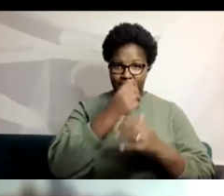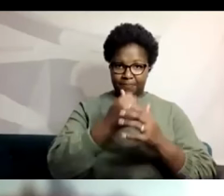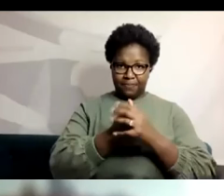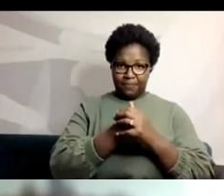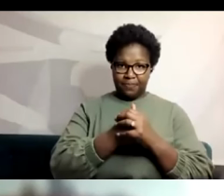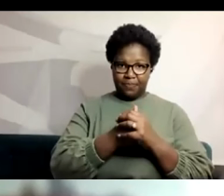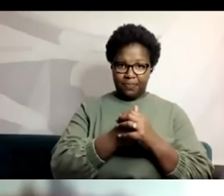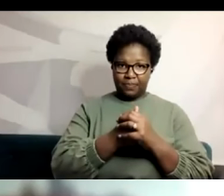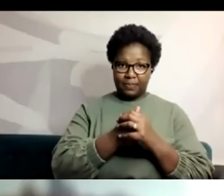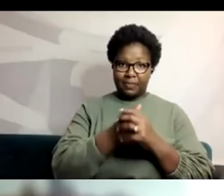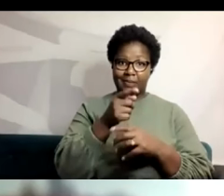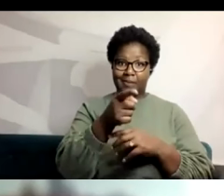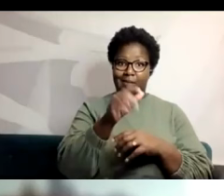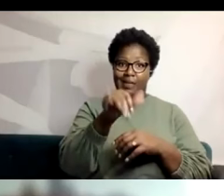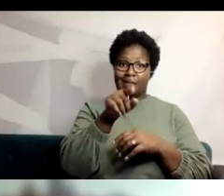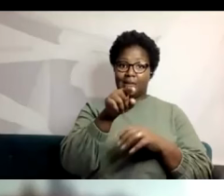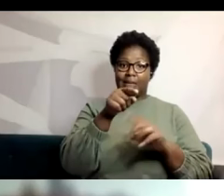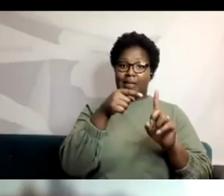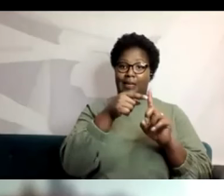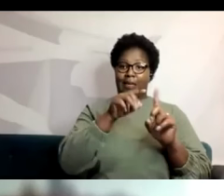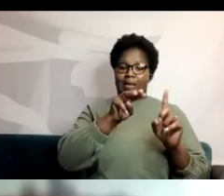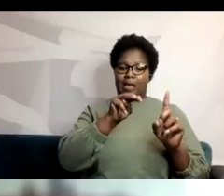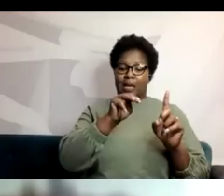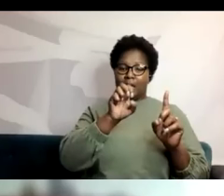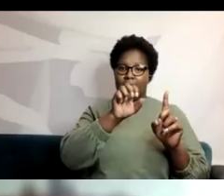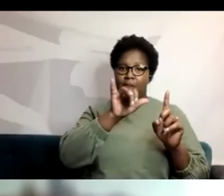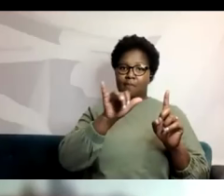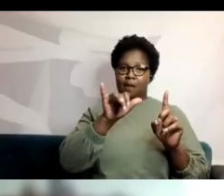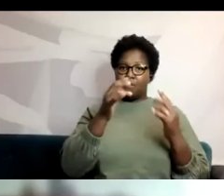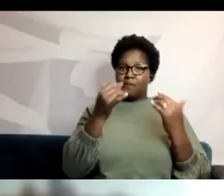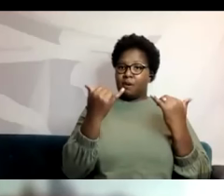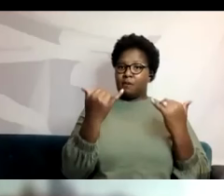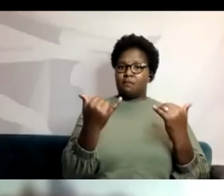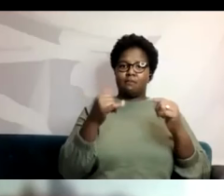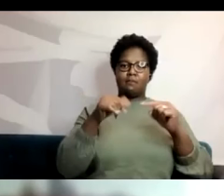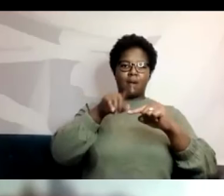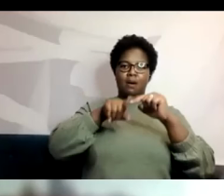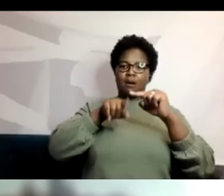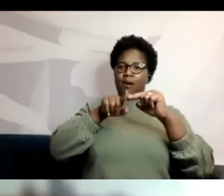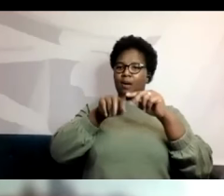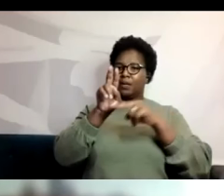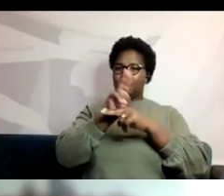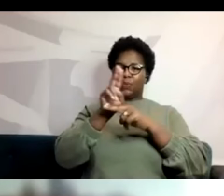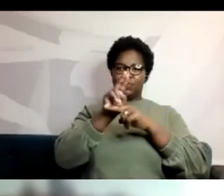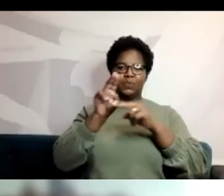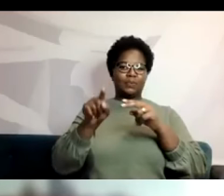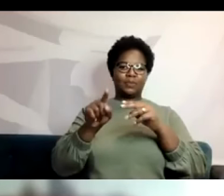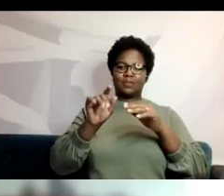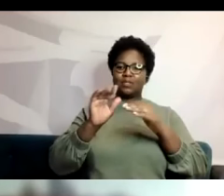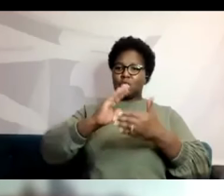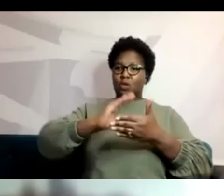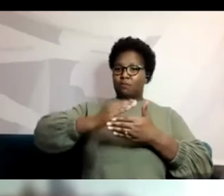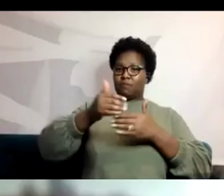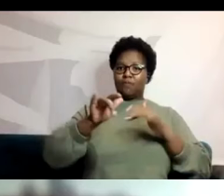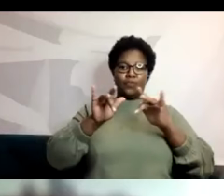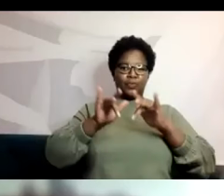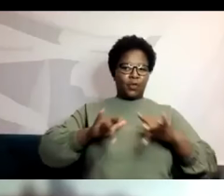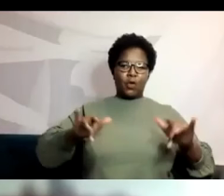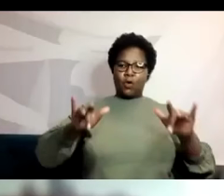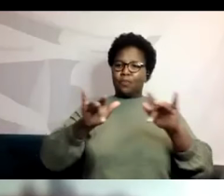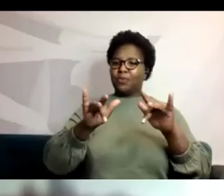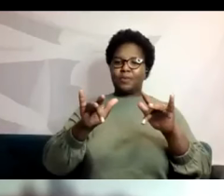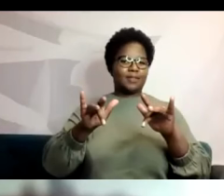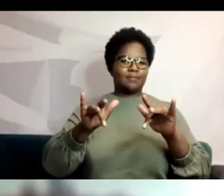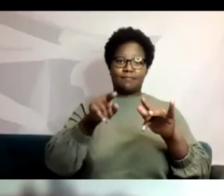Now this is Mary. She's never really been able to access the computer very well until we got her this form